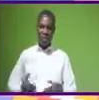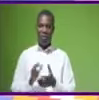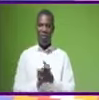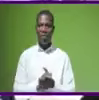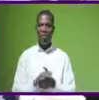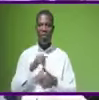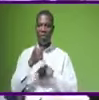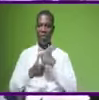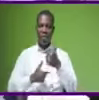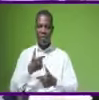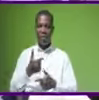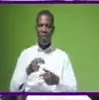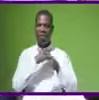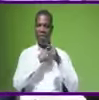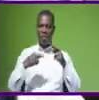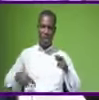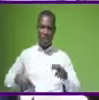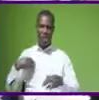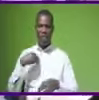adoma de hye